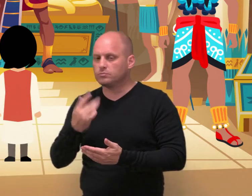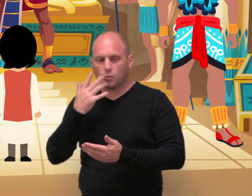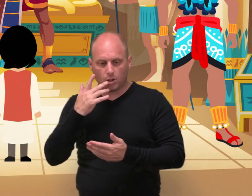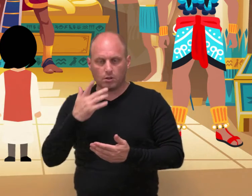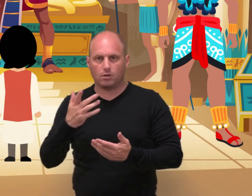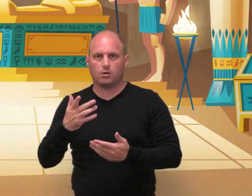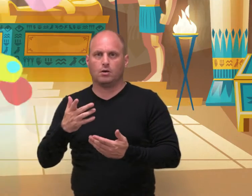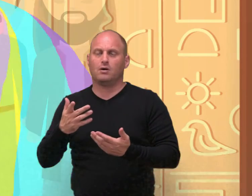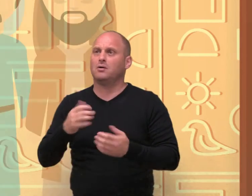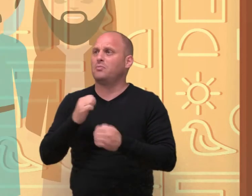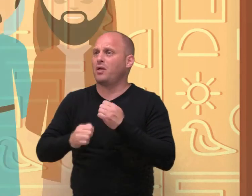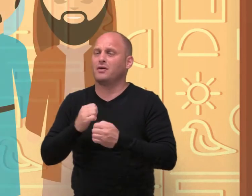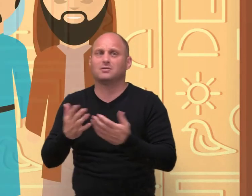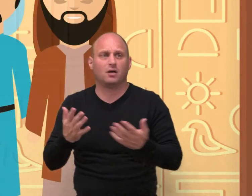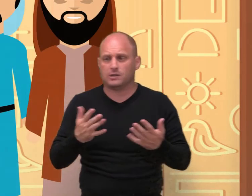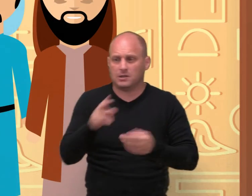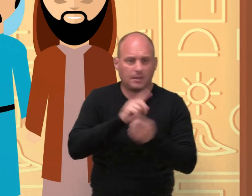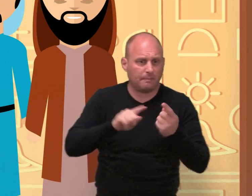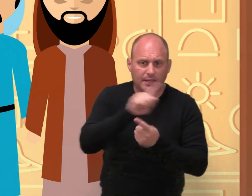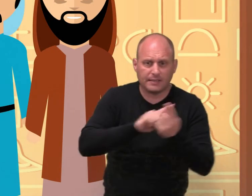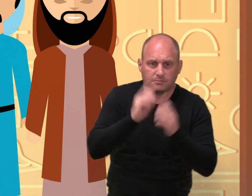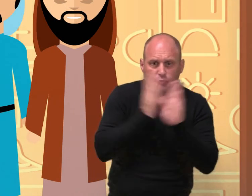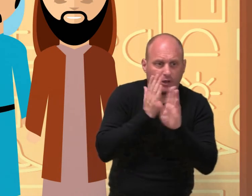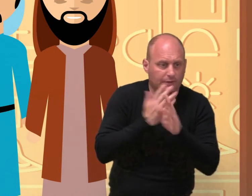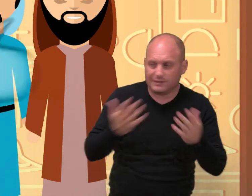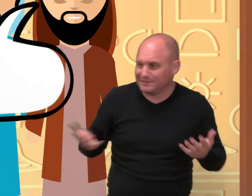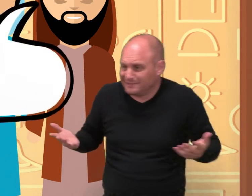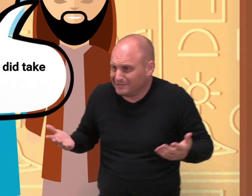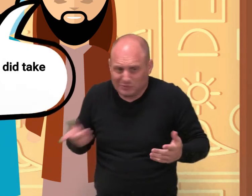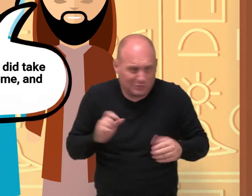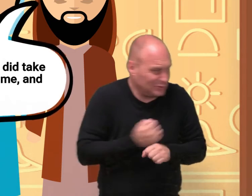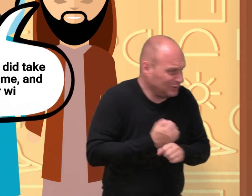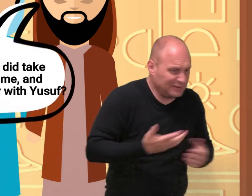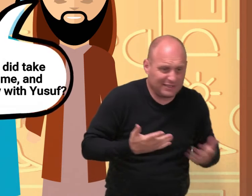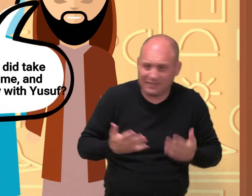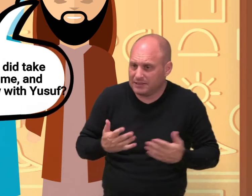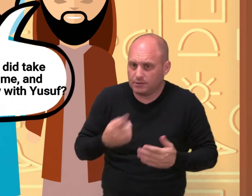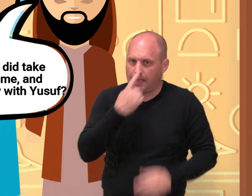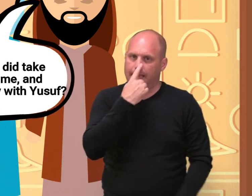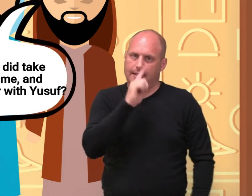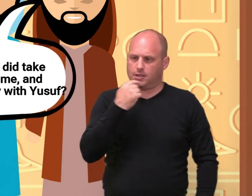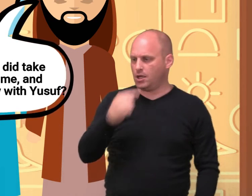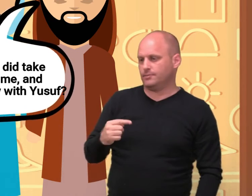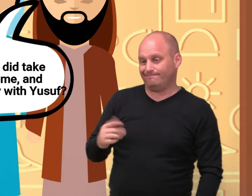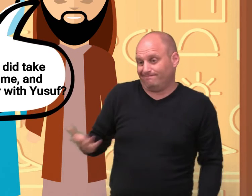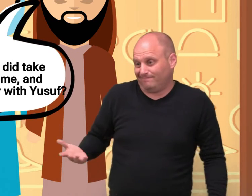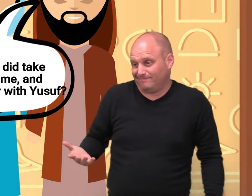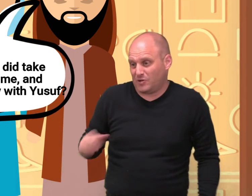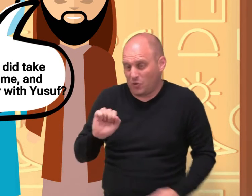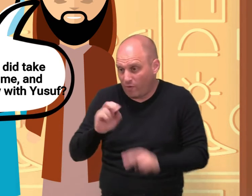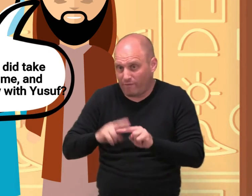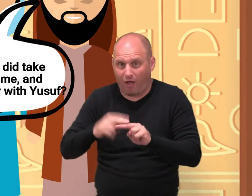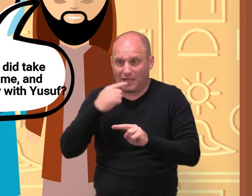they held a conference in private. The eldest among them said, "Know you not that your father did take an